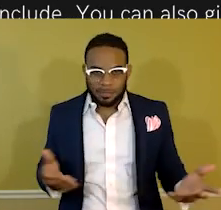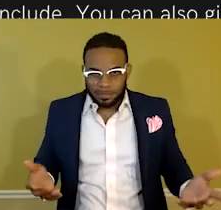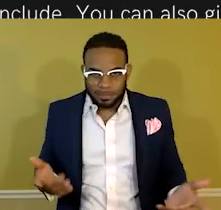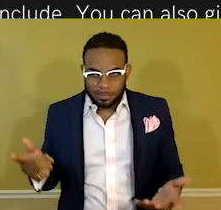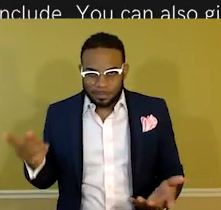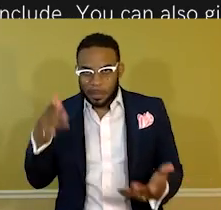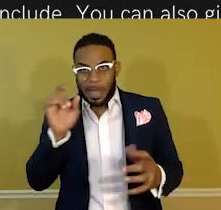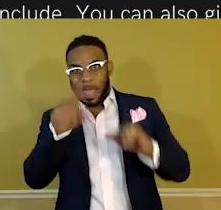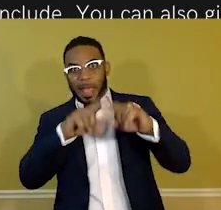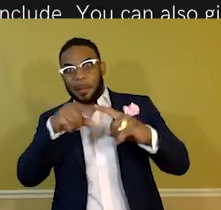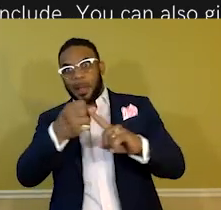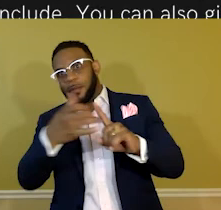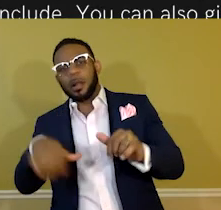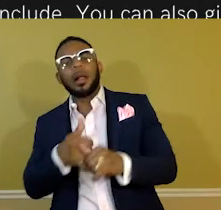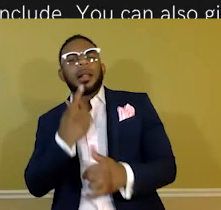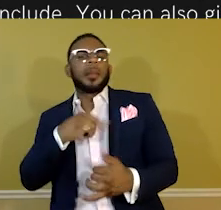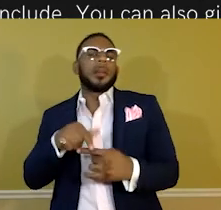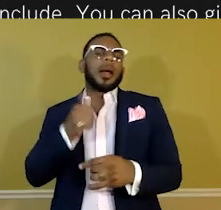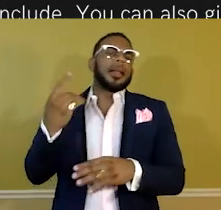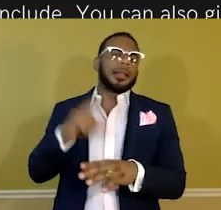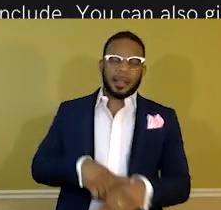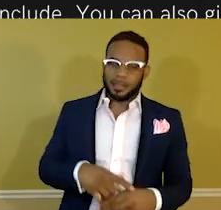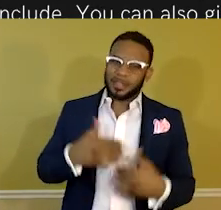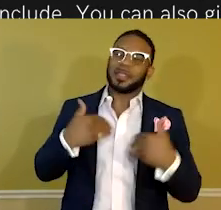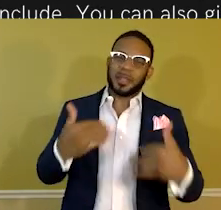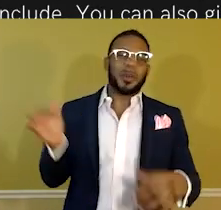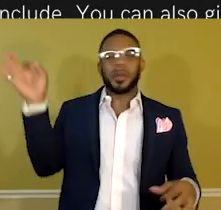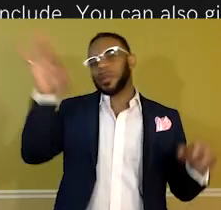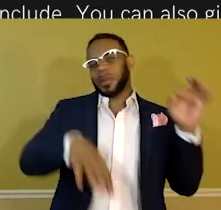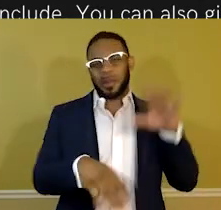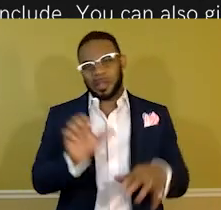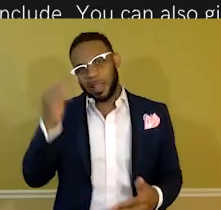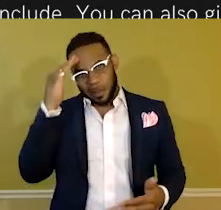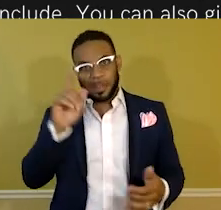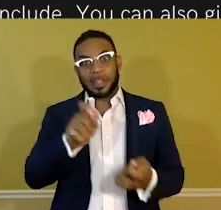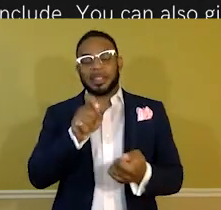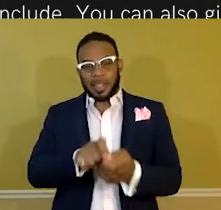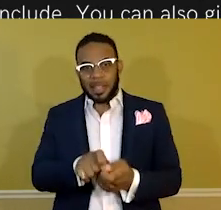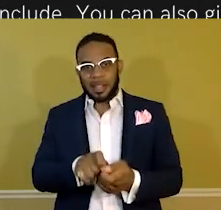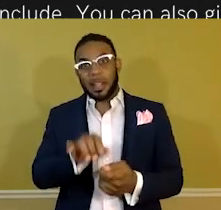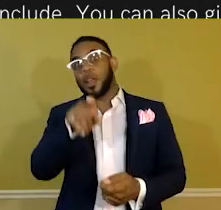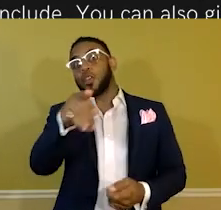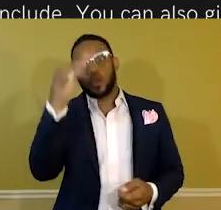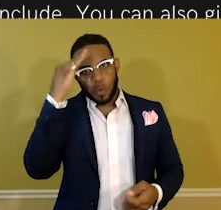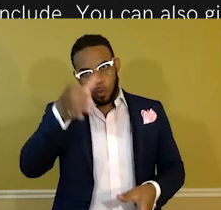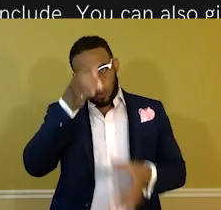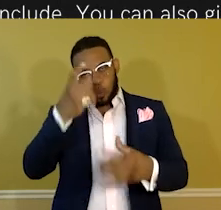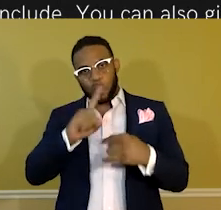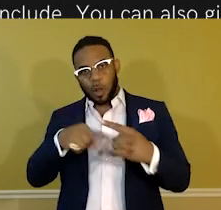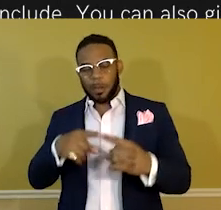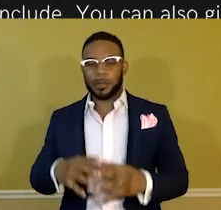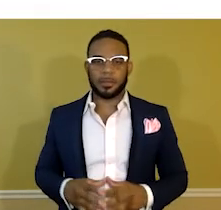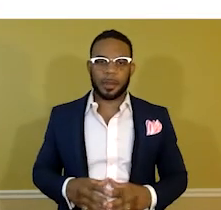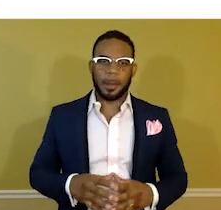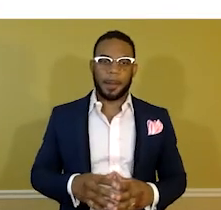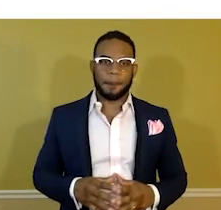they may ask the follow-up question like, so tell me about a time. So just go ahead and throw it in there so that they know exactly, you know, that, know, what you're talking about.